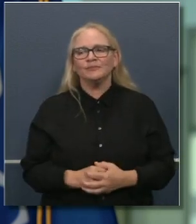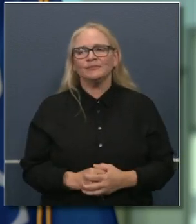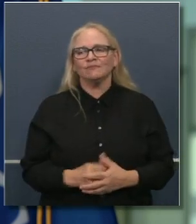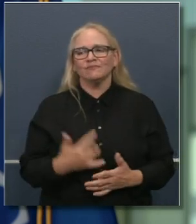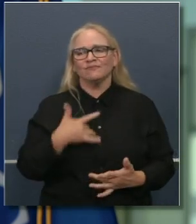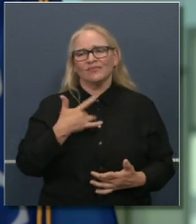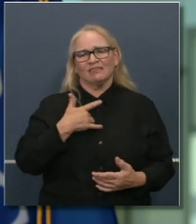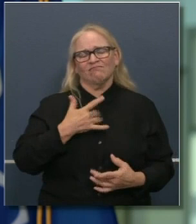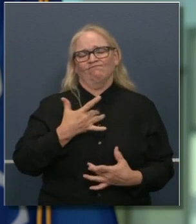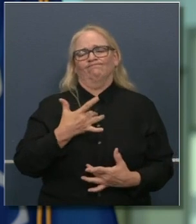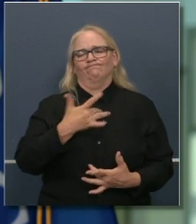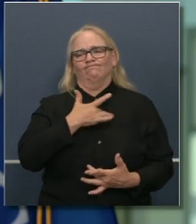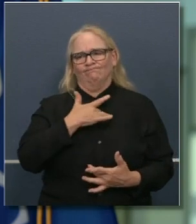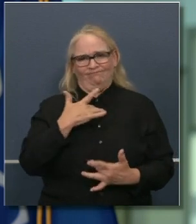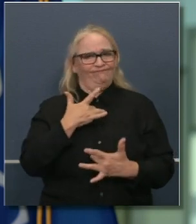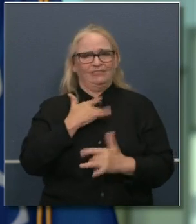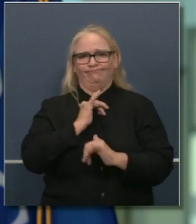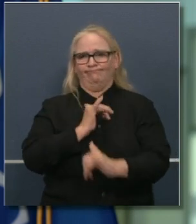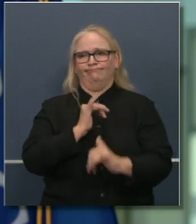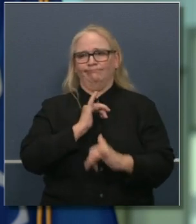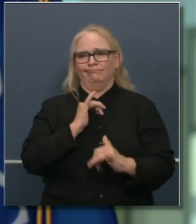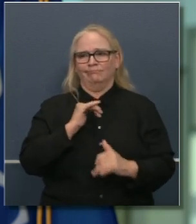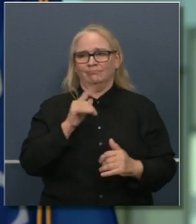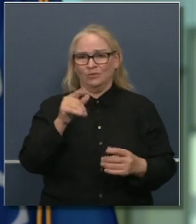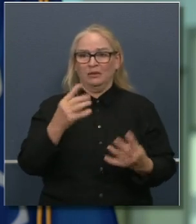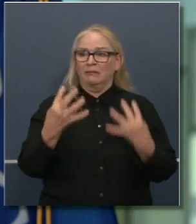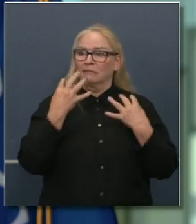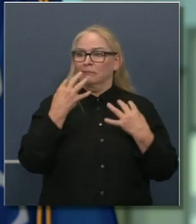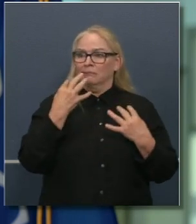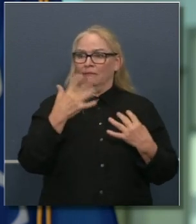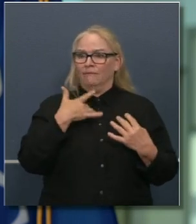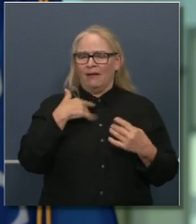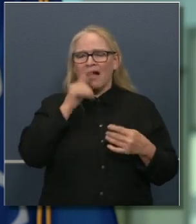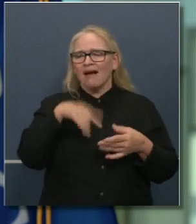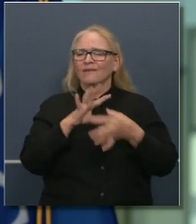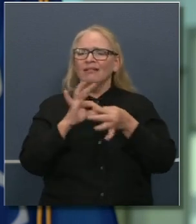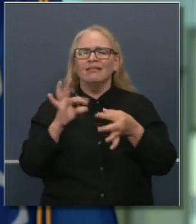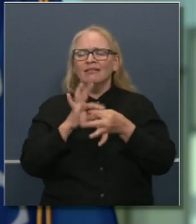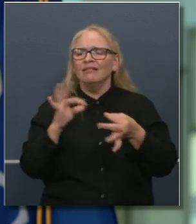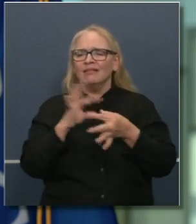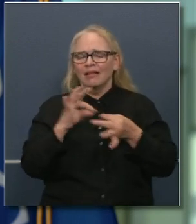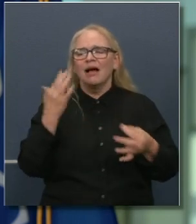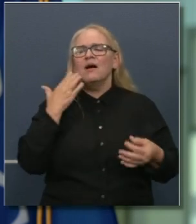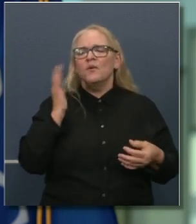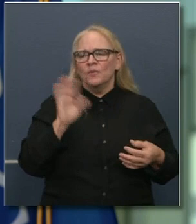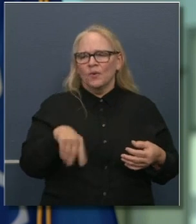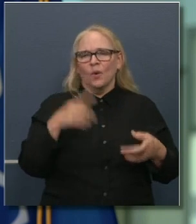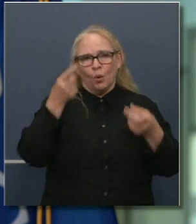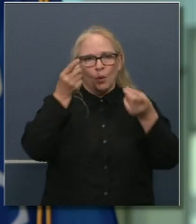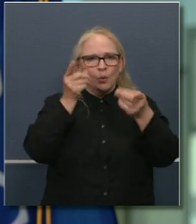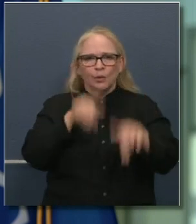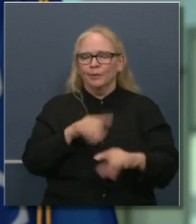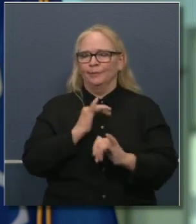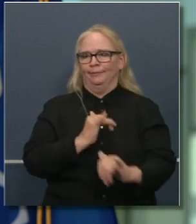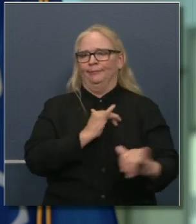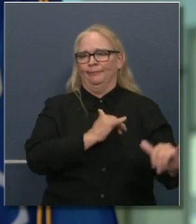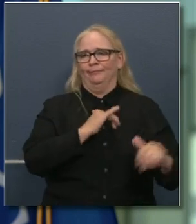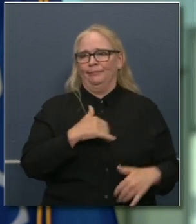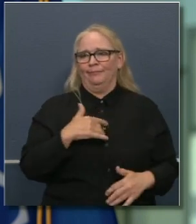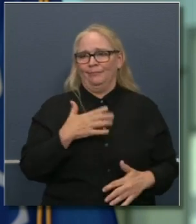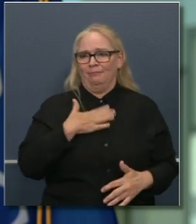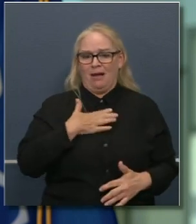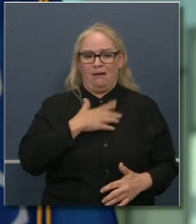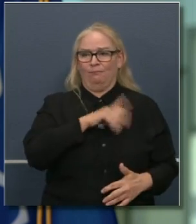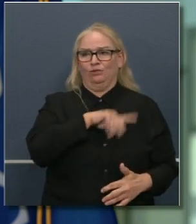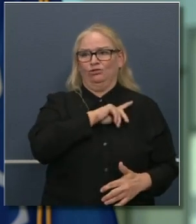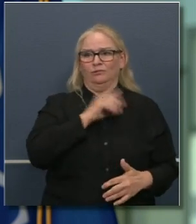for so many people watching. I don't need to belabor that point, except to say that I bring that personal experience to bear as it relates